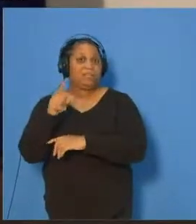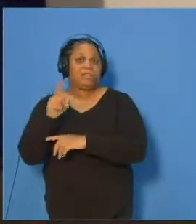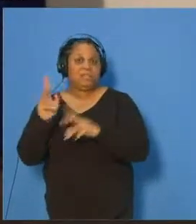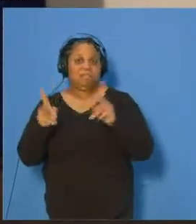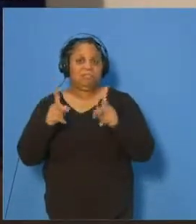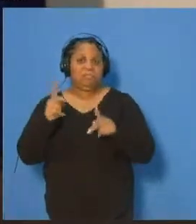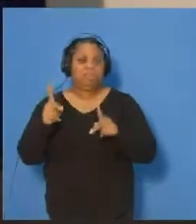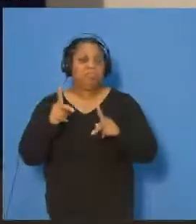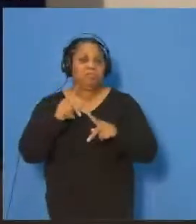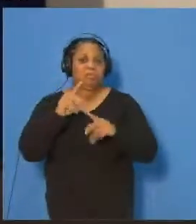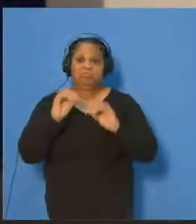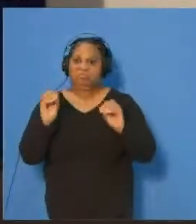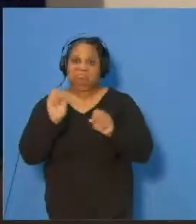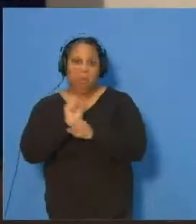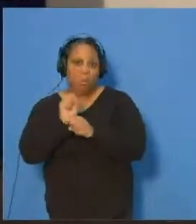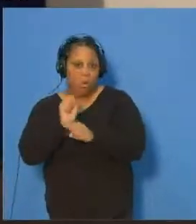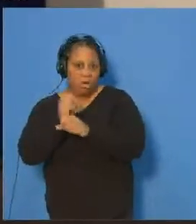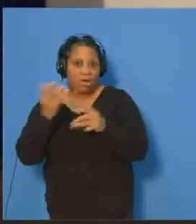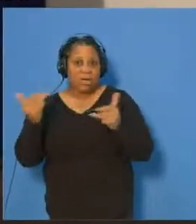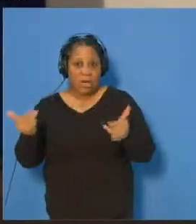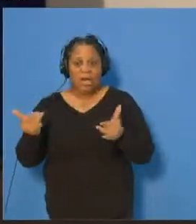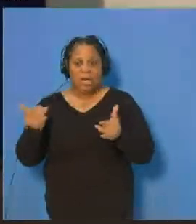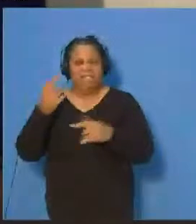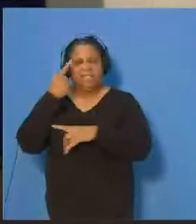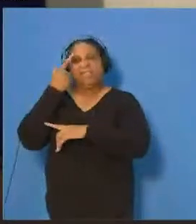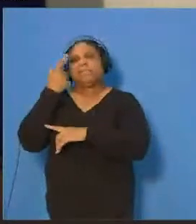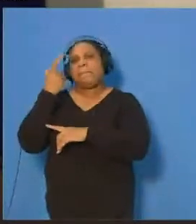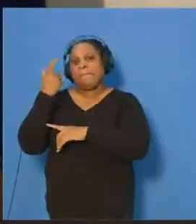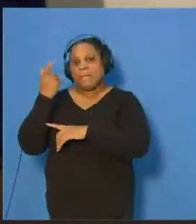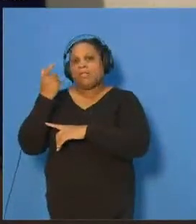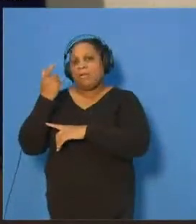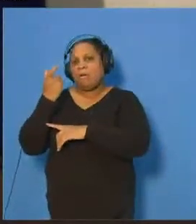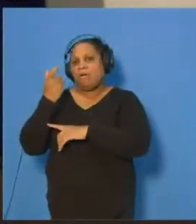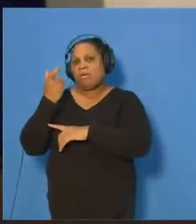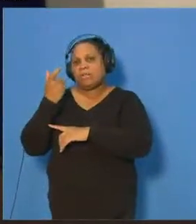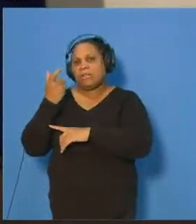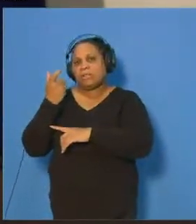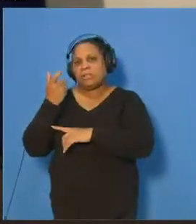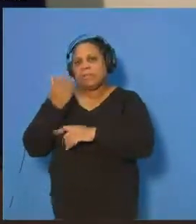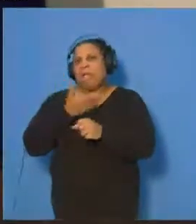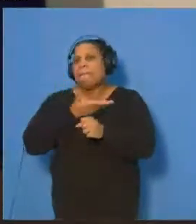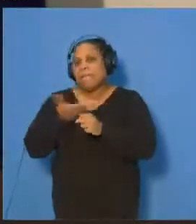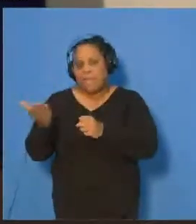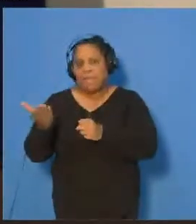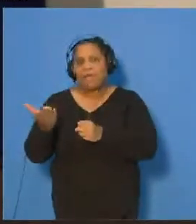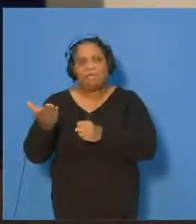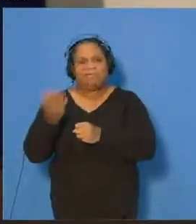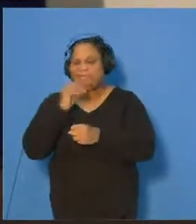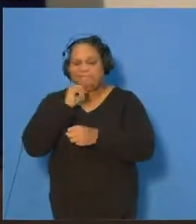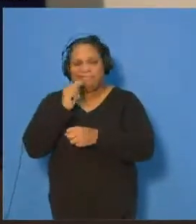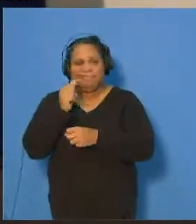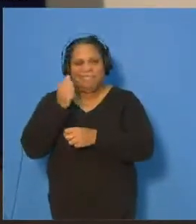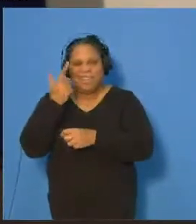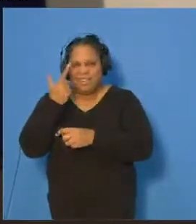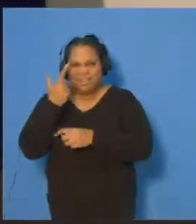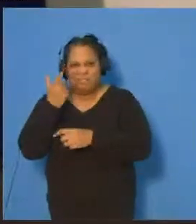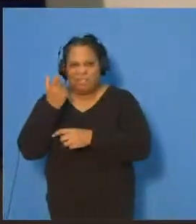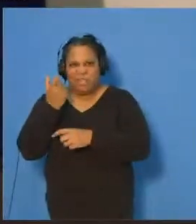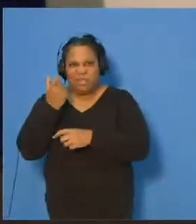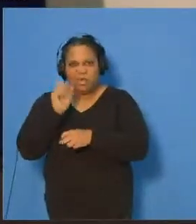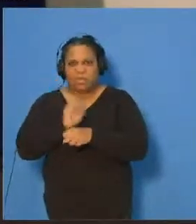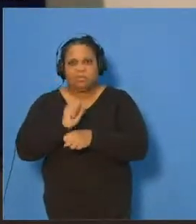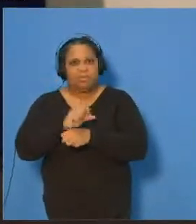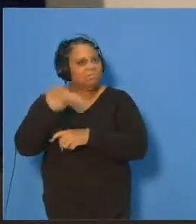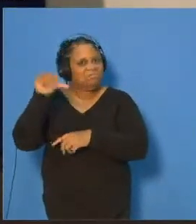find themselves unemployed right now is because of being laid off, not because employment has